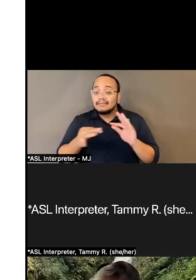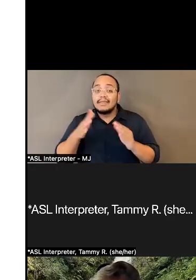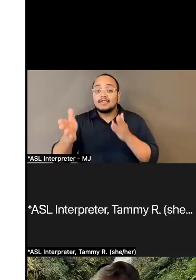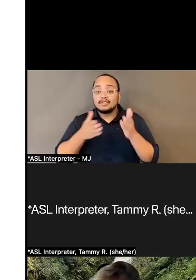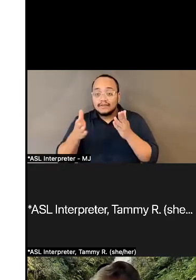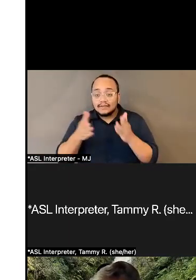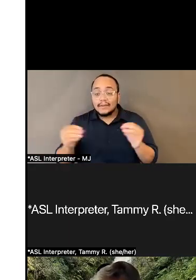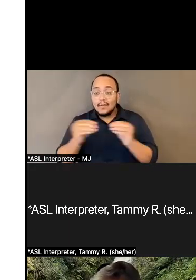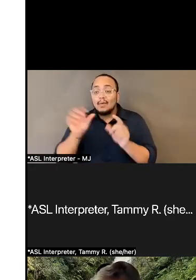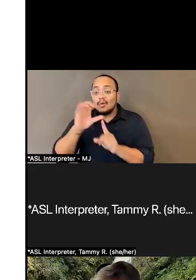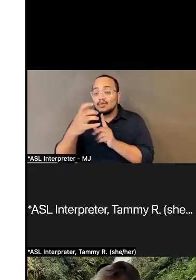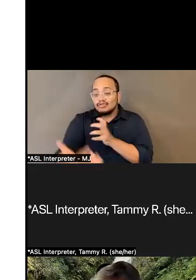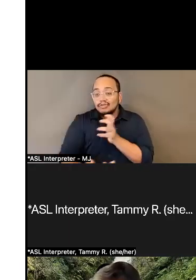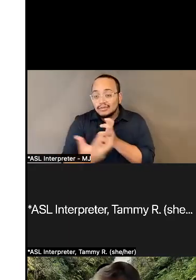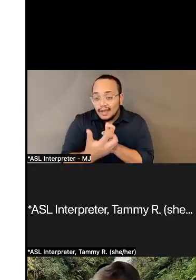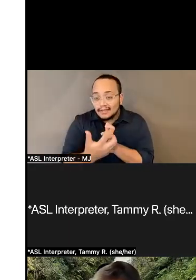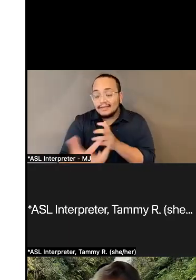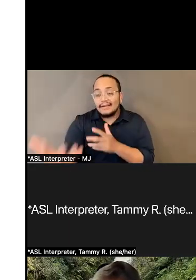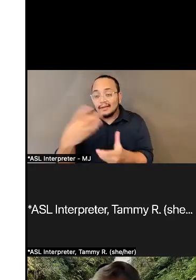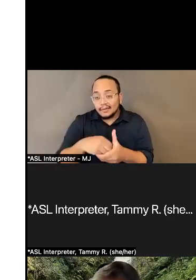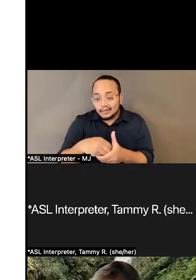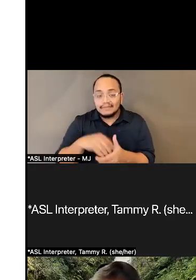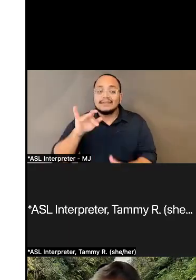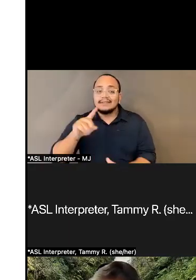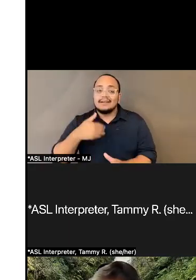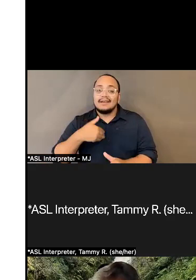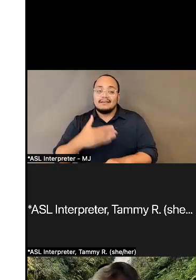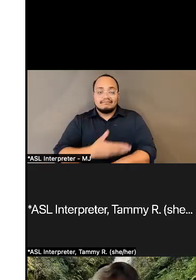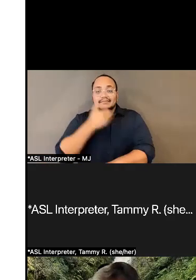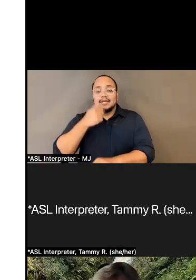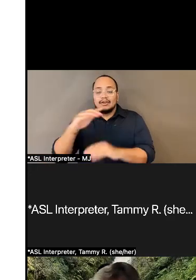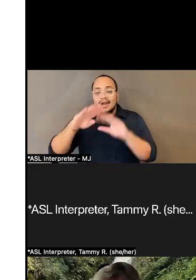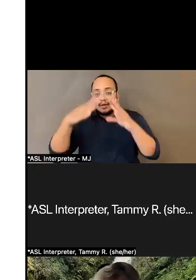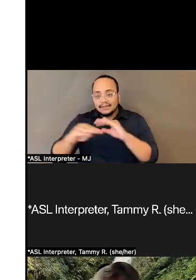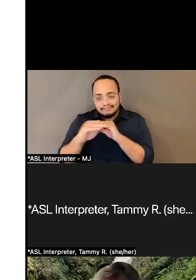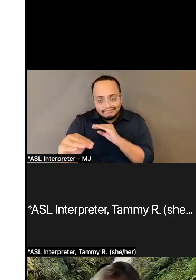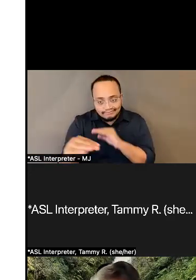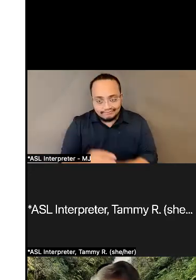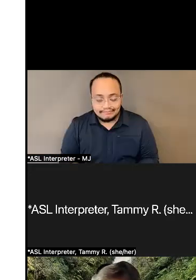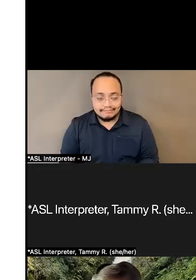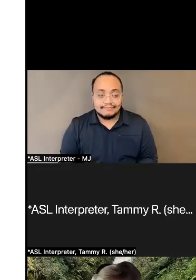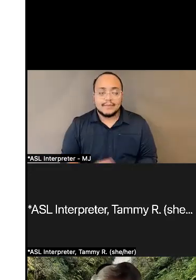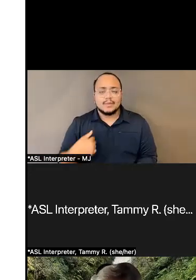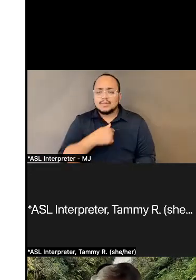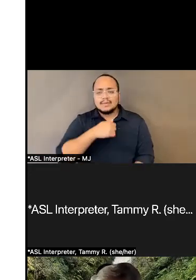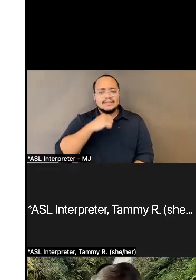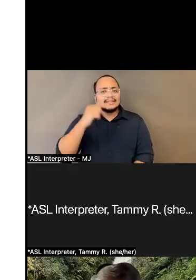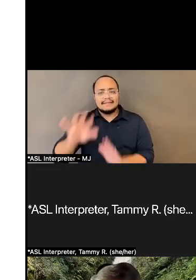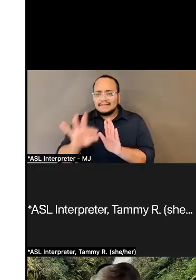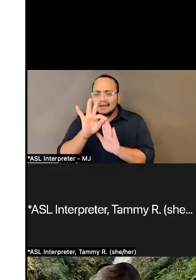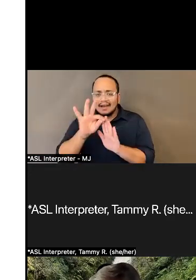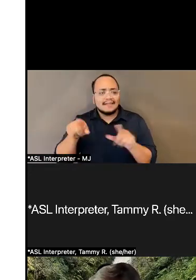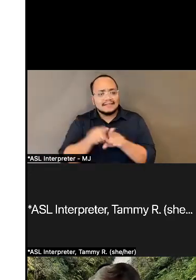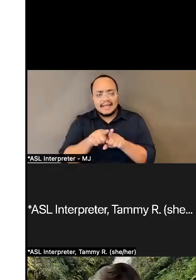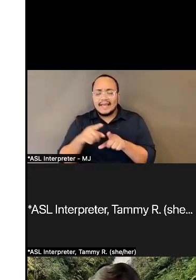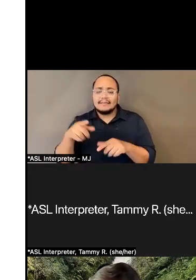more culturally responsive and inclusive, they had greater housing stability. We did not find the same